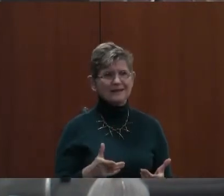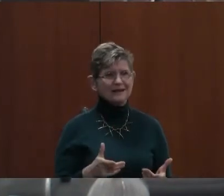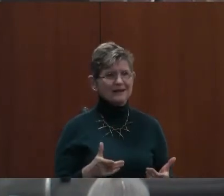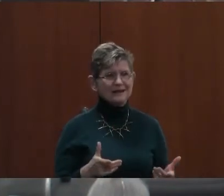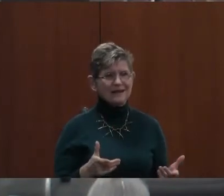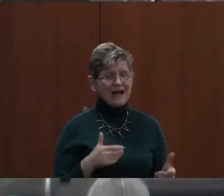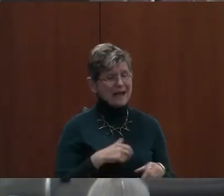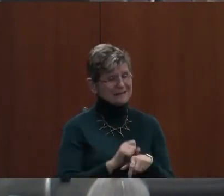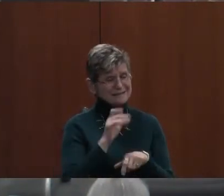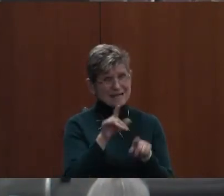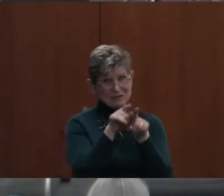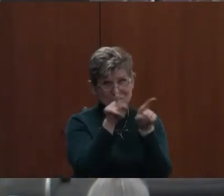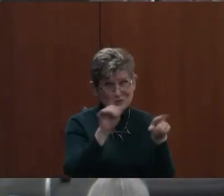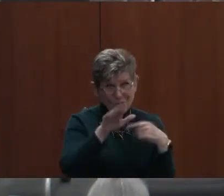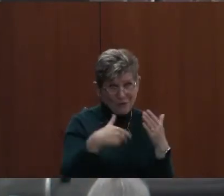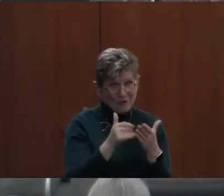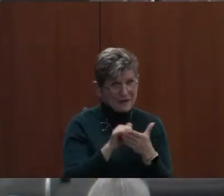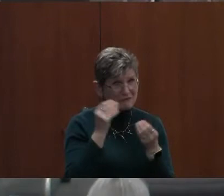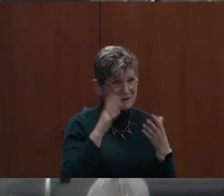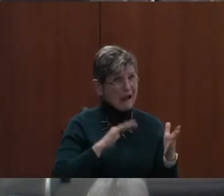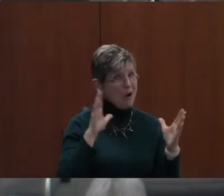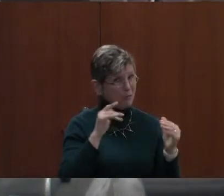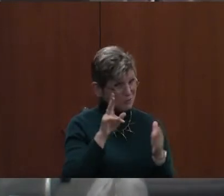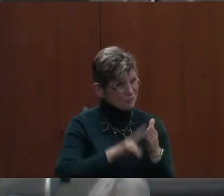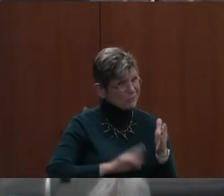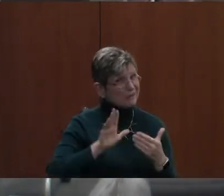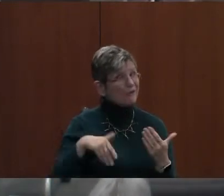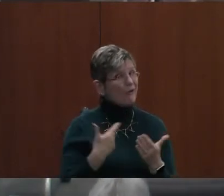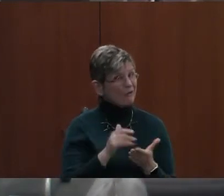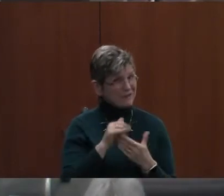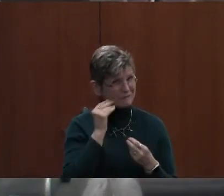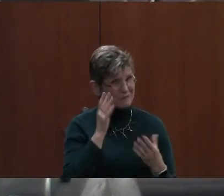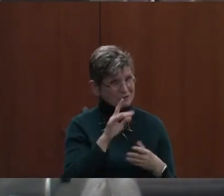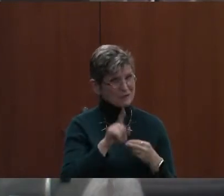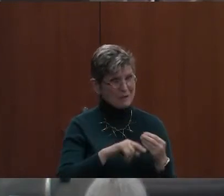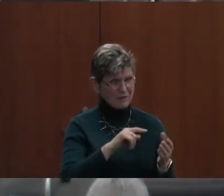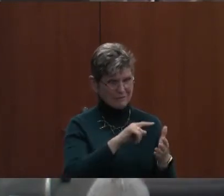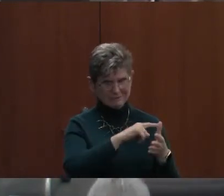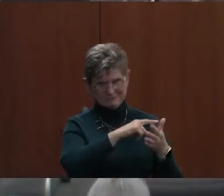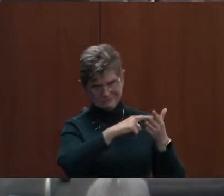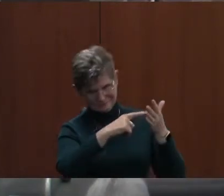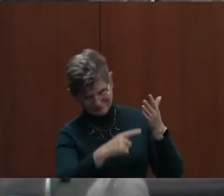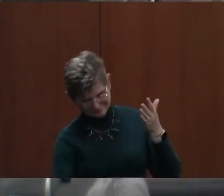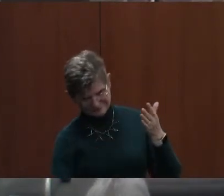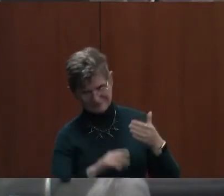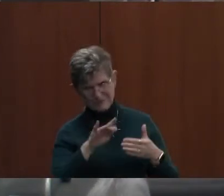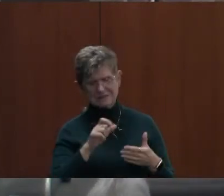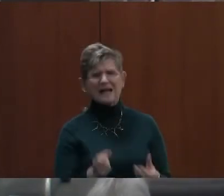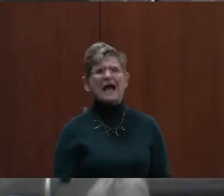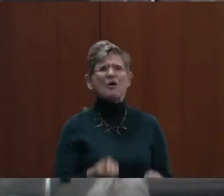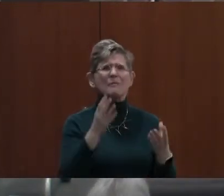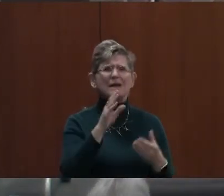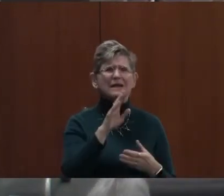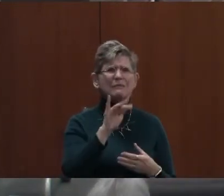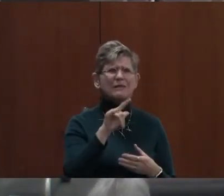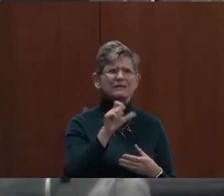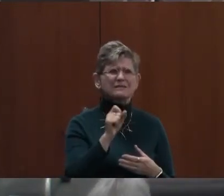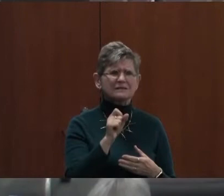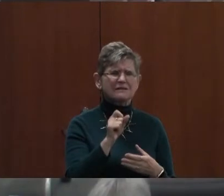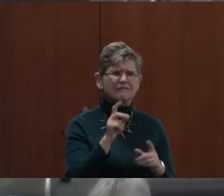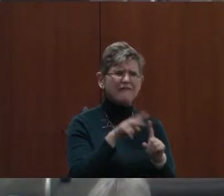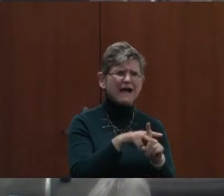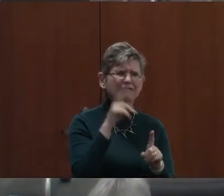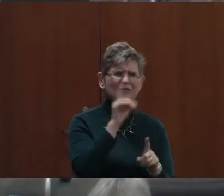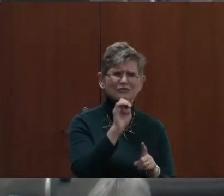you all that information about them, I hope you read all that information about all these bills. How many bills have been filed about education this